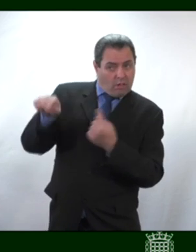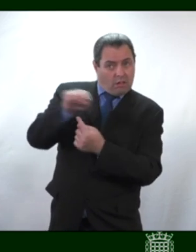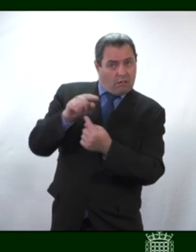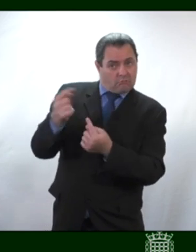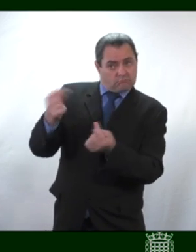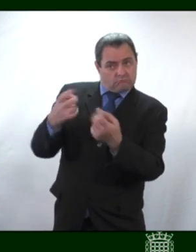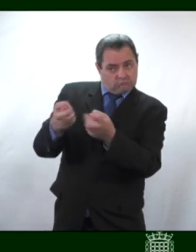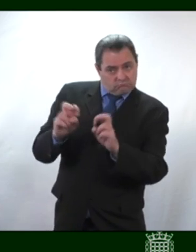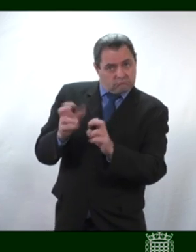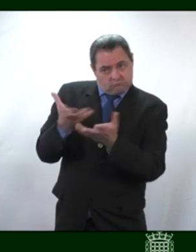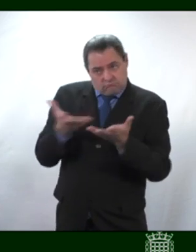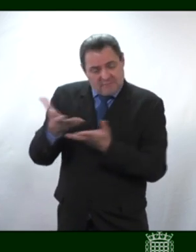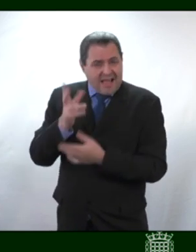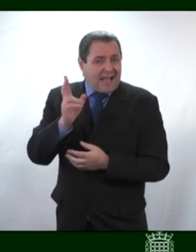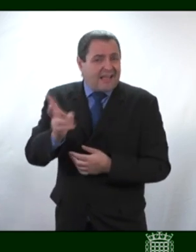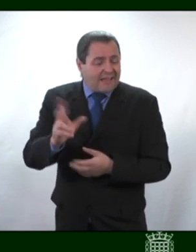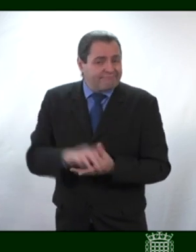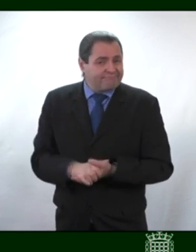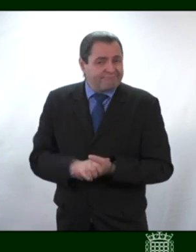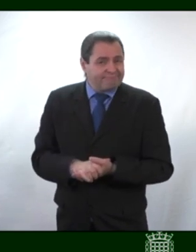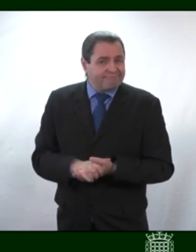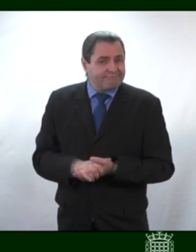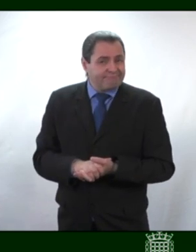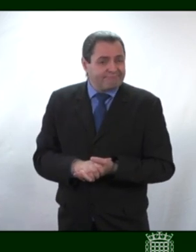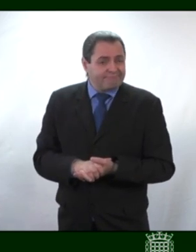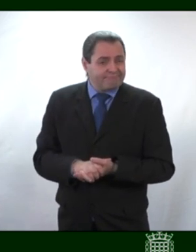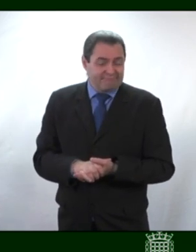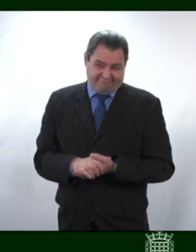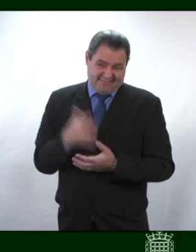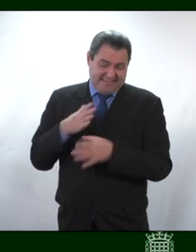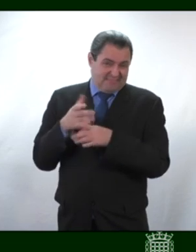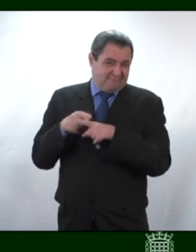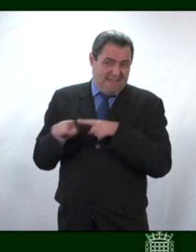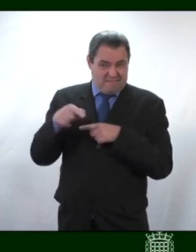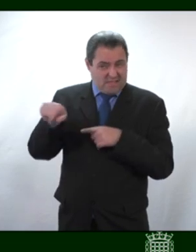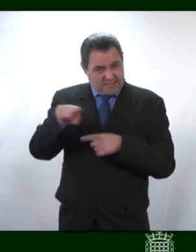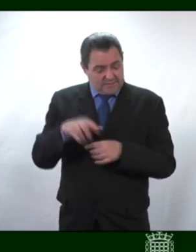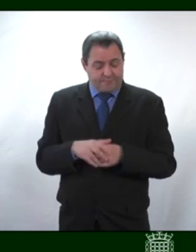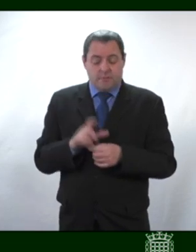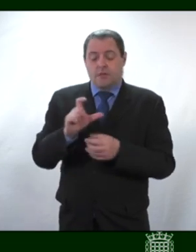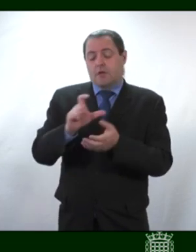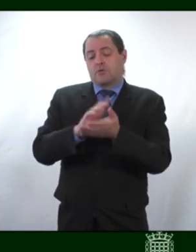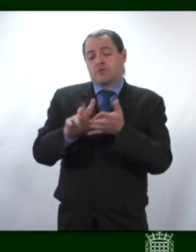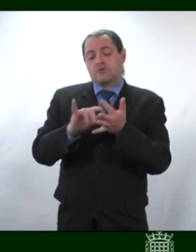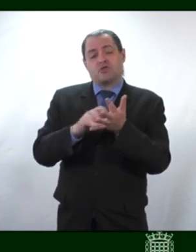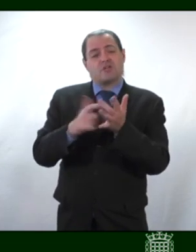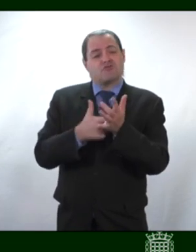Manchester will do their bit. When it comes to Cheshire